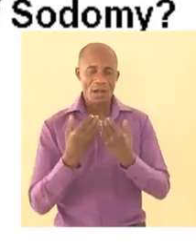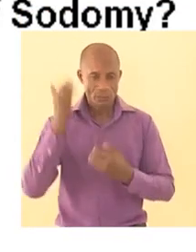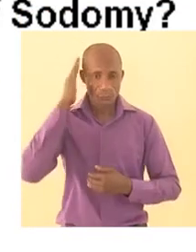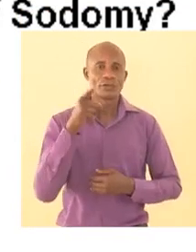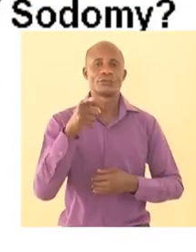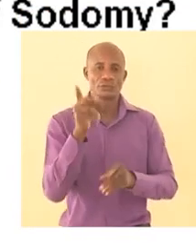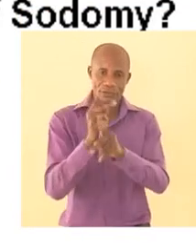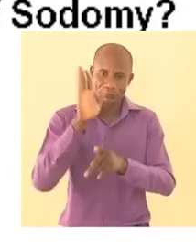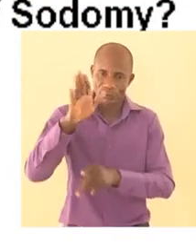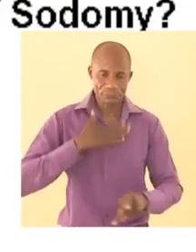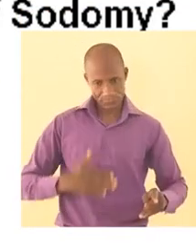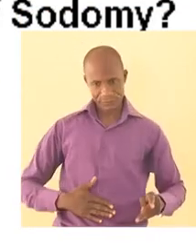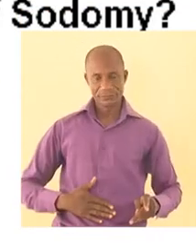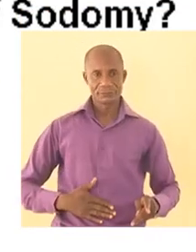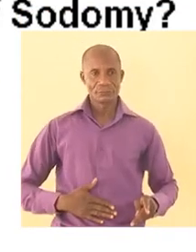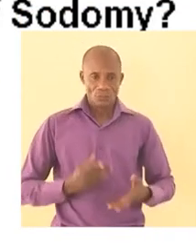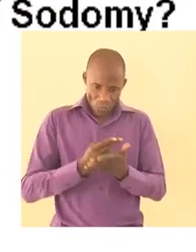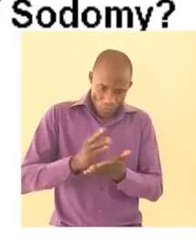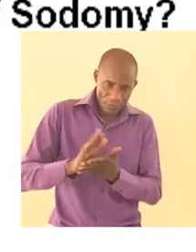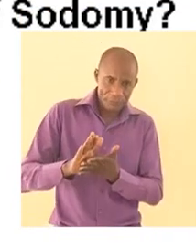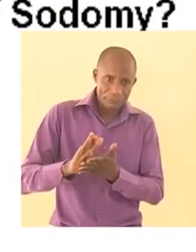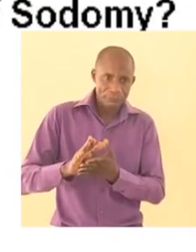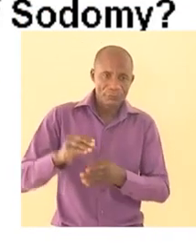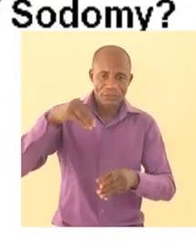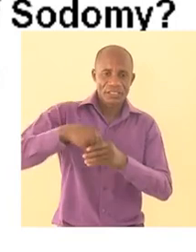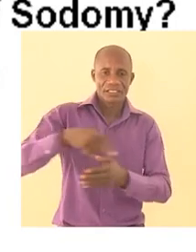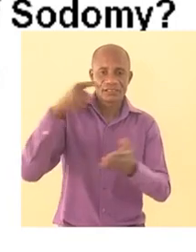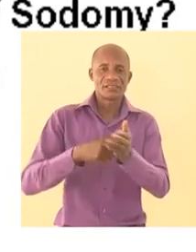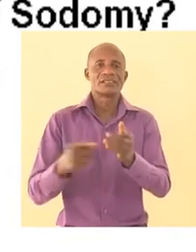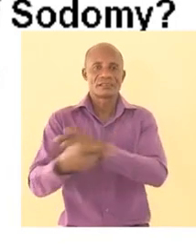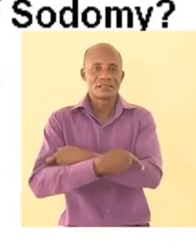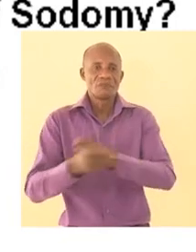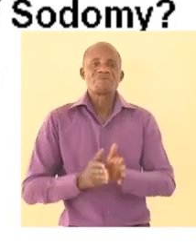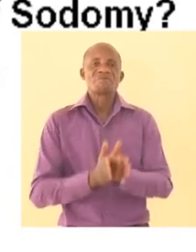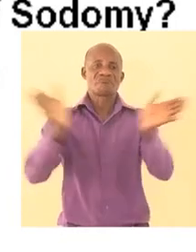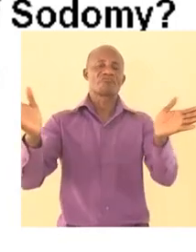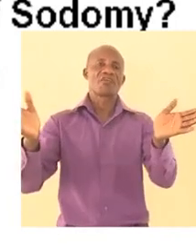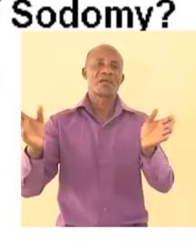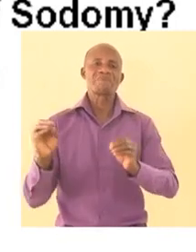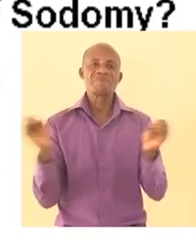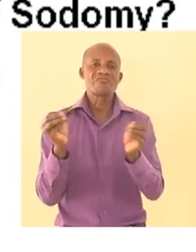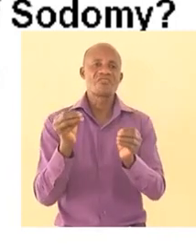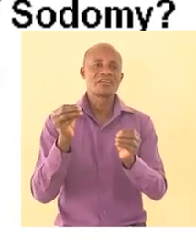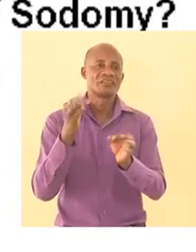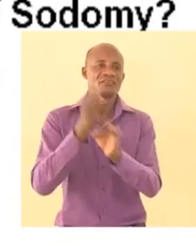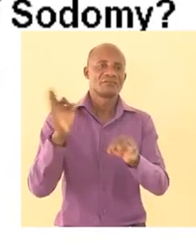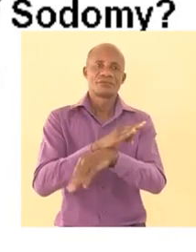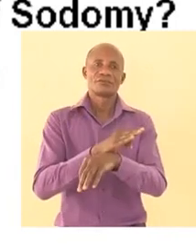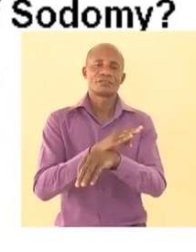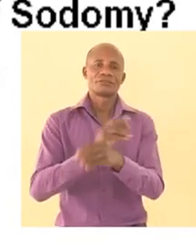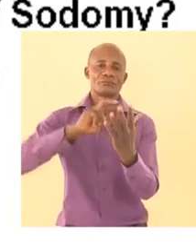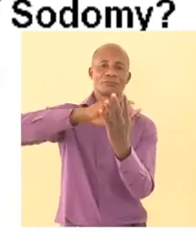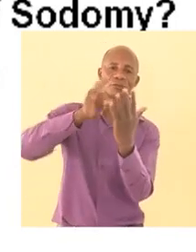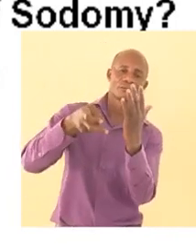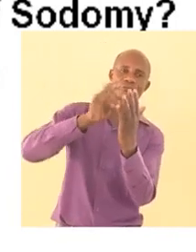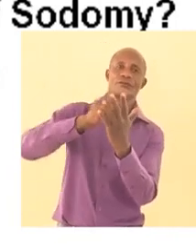you keep your body holy in this age of widespread infidelity? ravaging